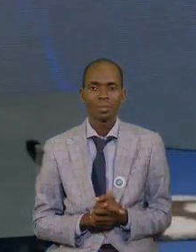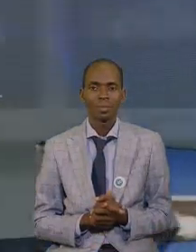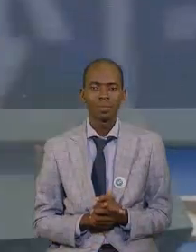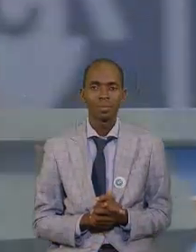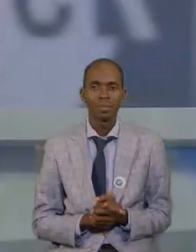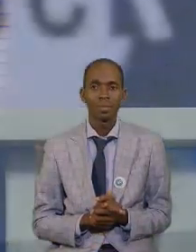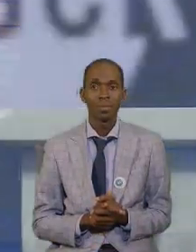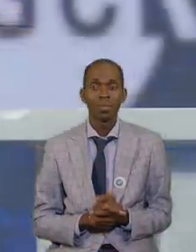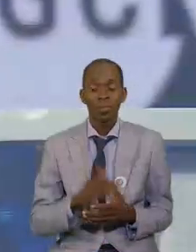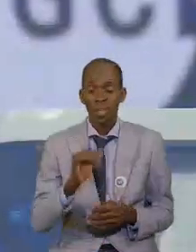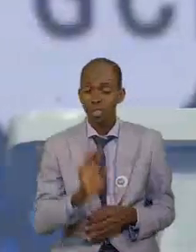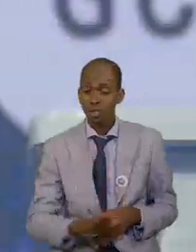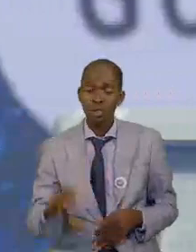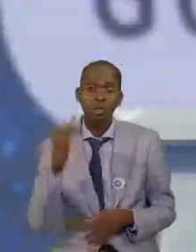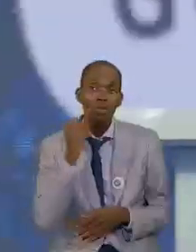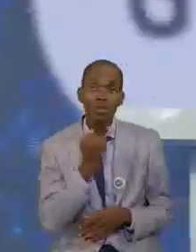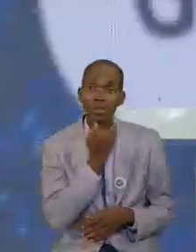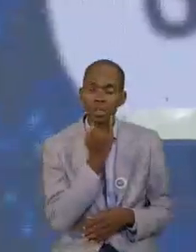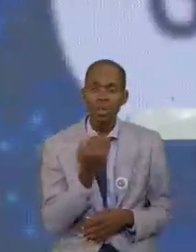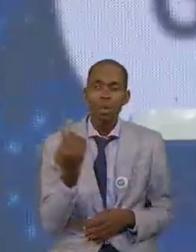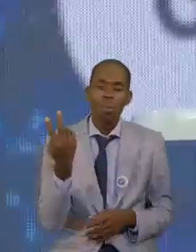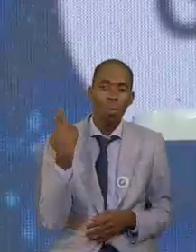The children of Israel were before the Red Sea.